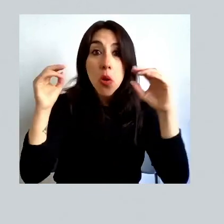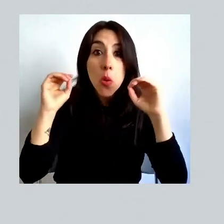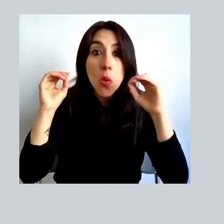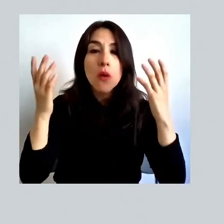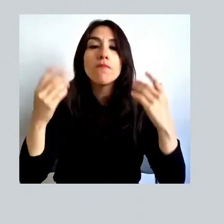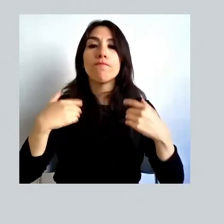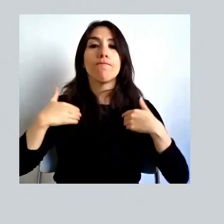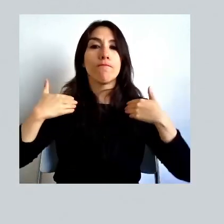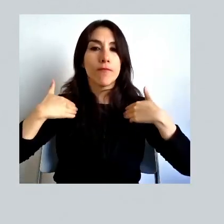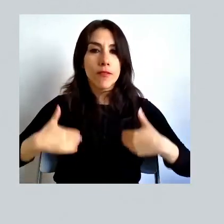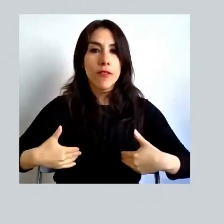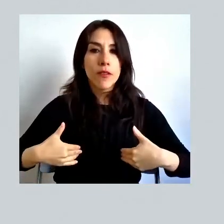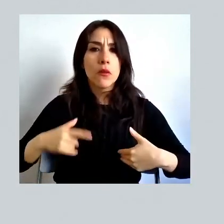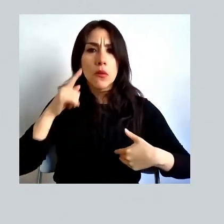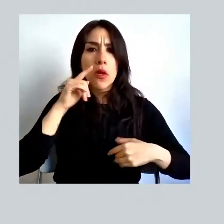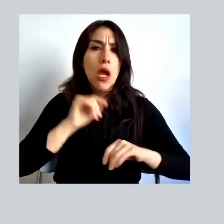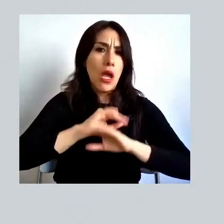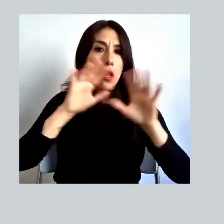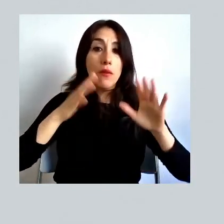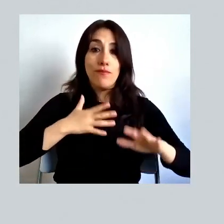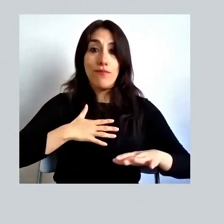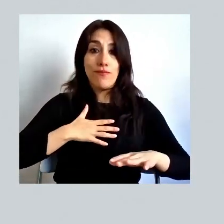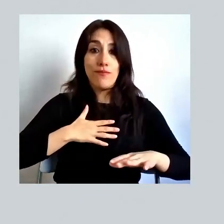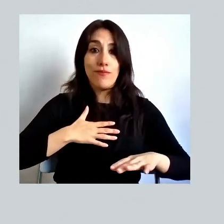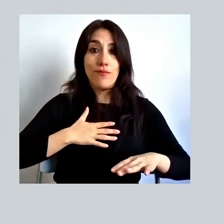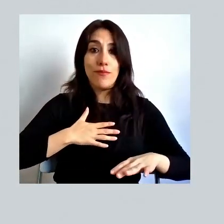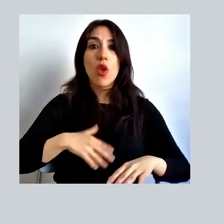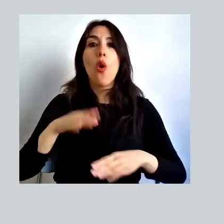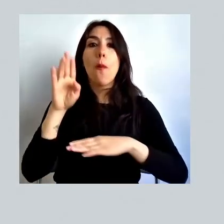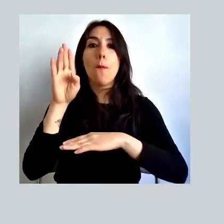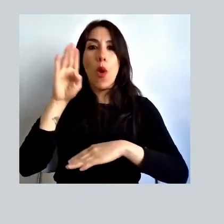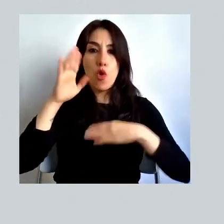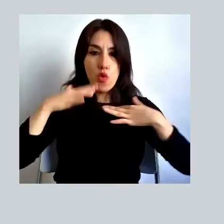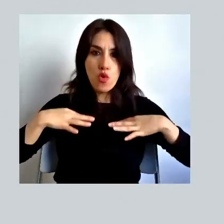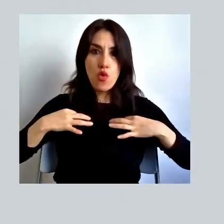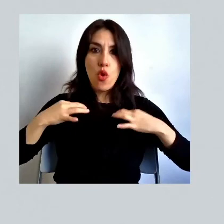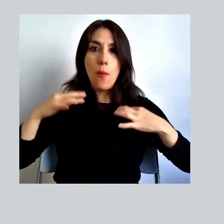who cannot see me, I'm a woman with a fair complexion, wearing a blue